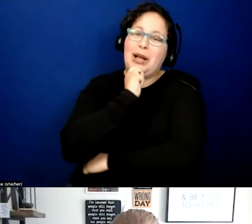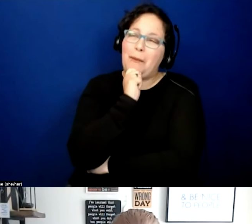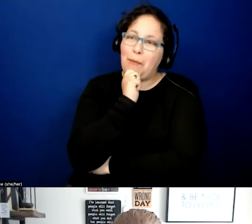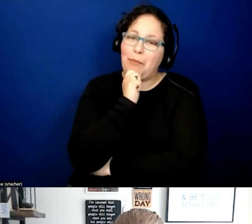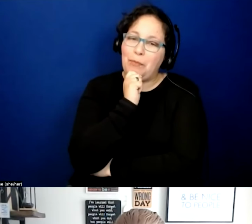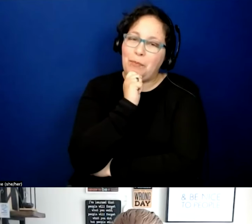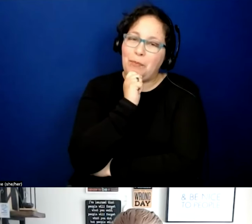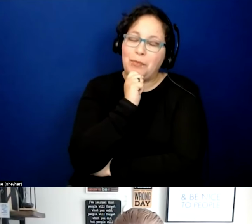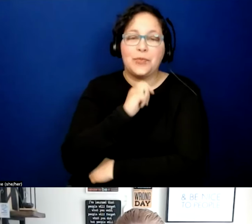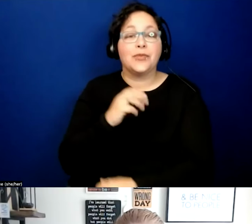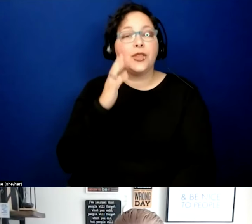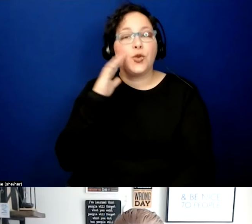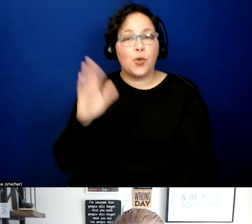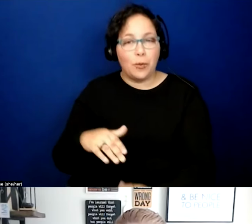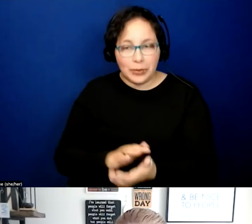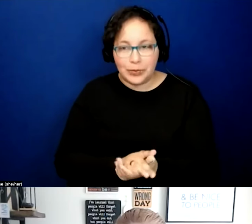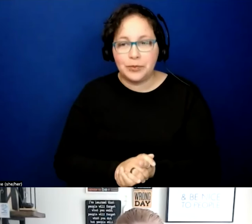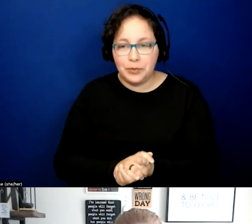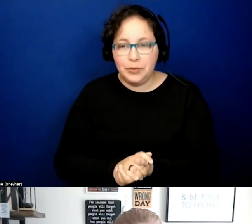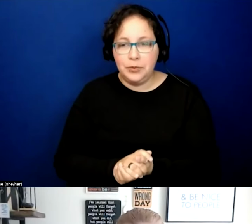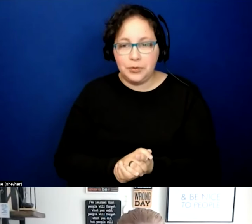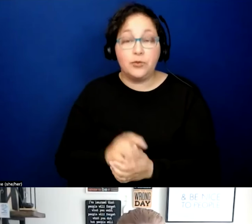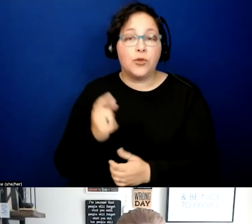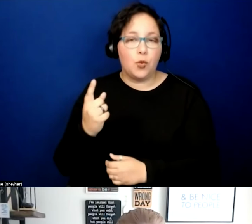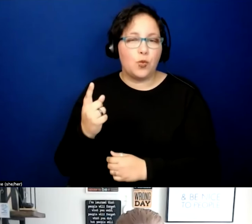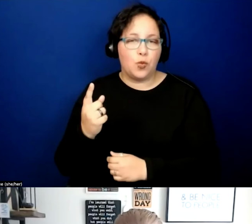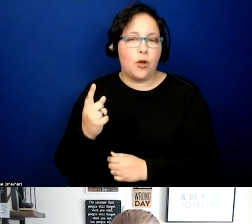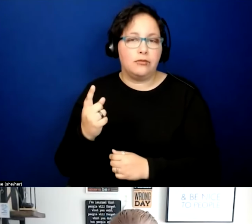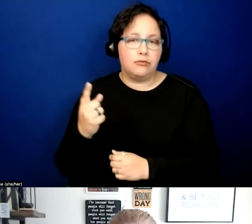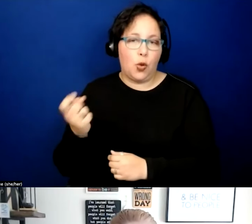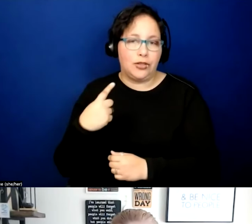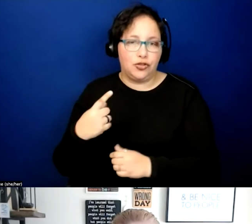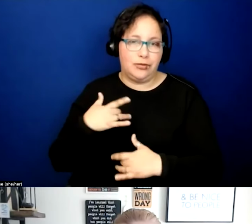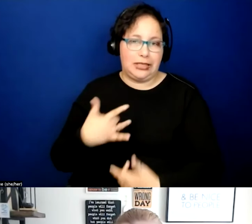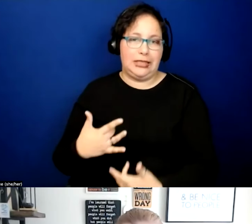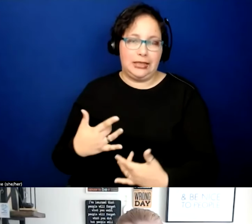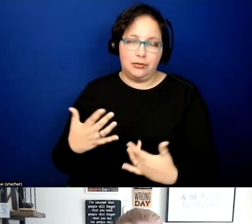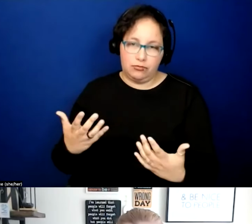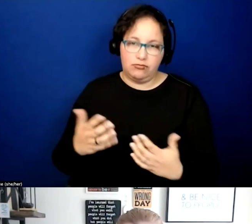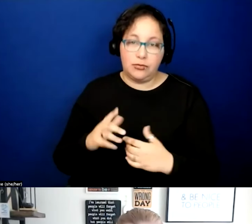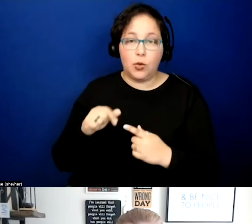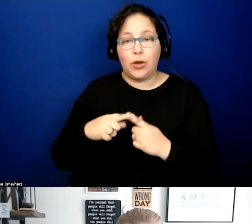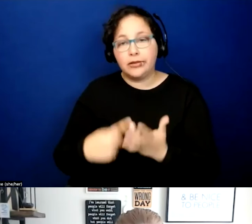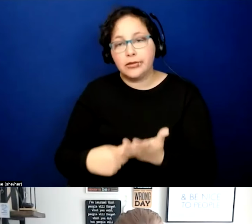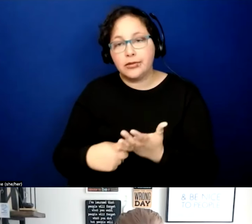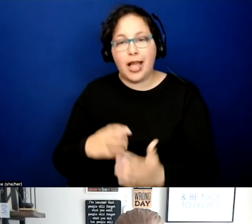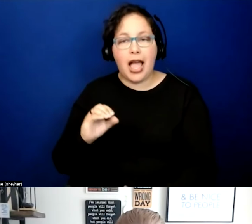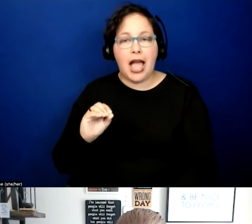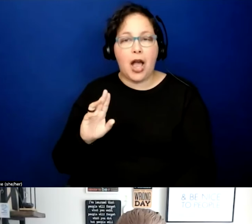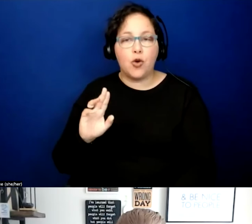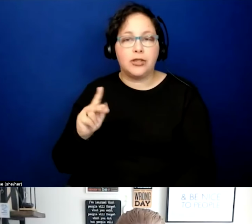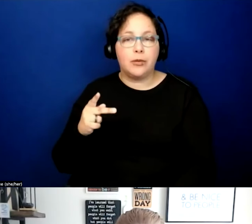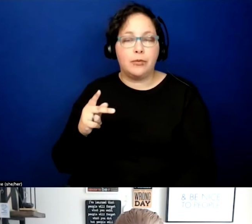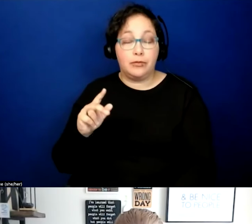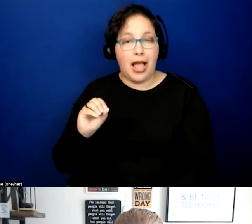You know, a lot of people, one of the questions when thinking about the description of outputs or how outputs can be more accessible, a